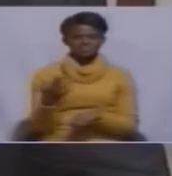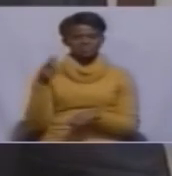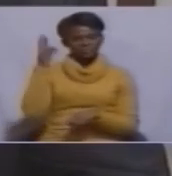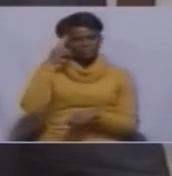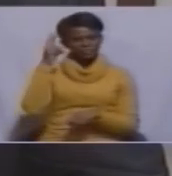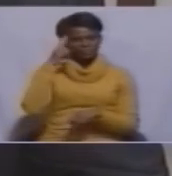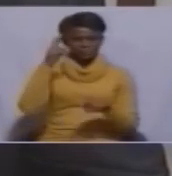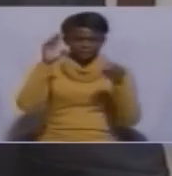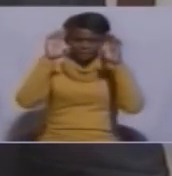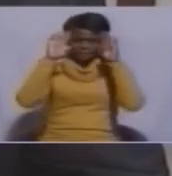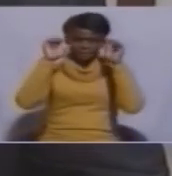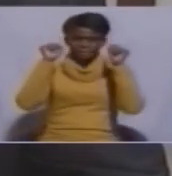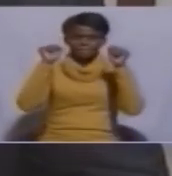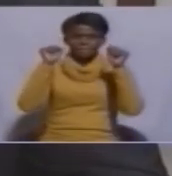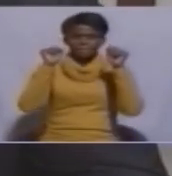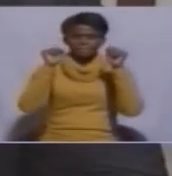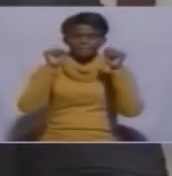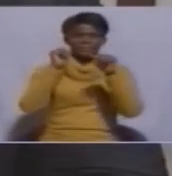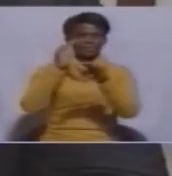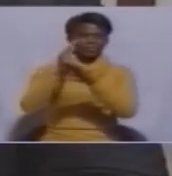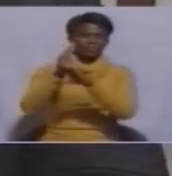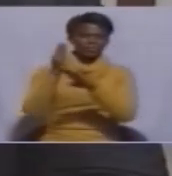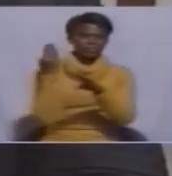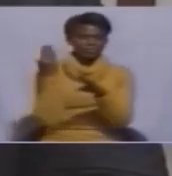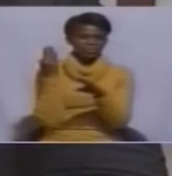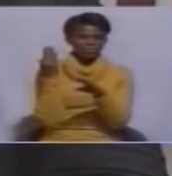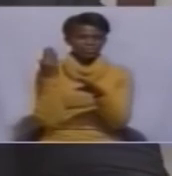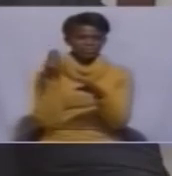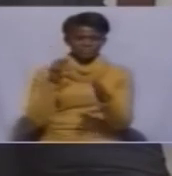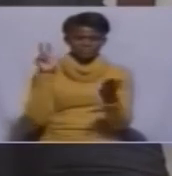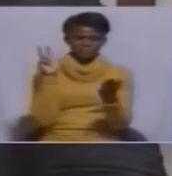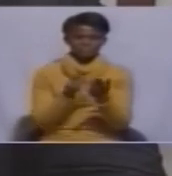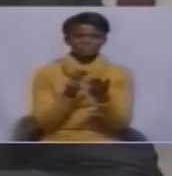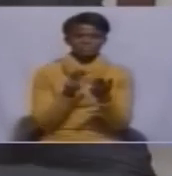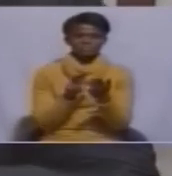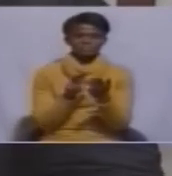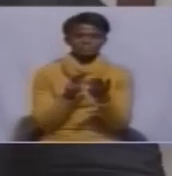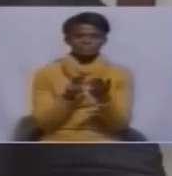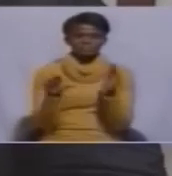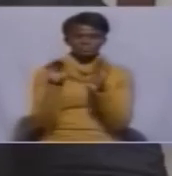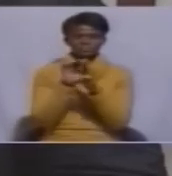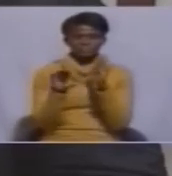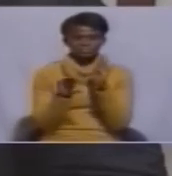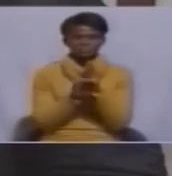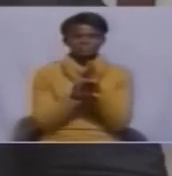that His Excellency, the President, before the passing of this constitutional